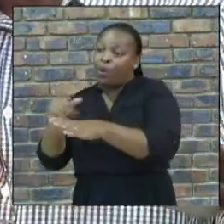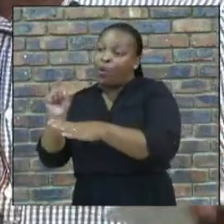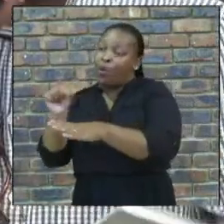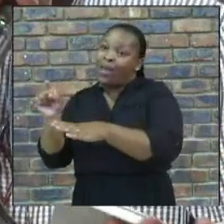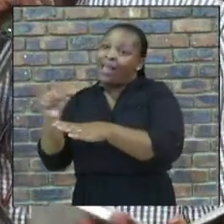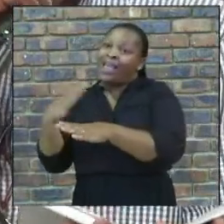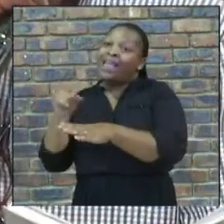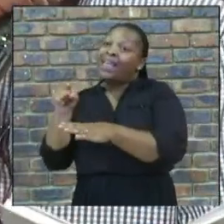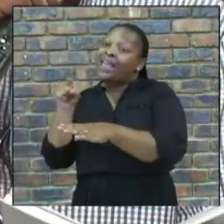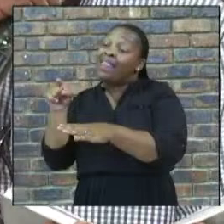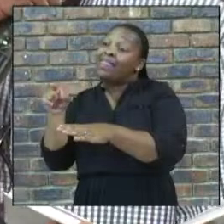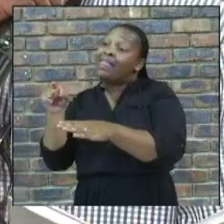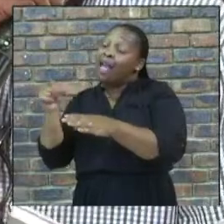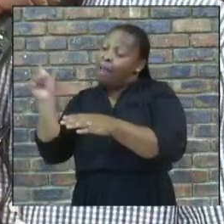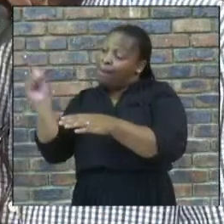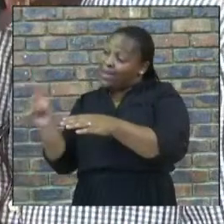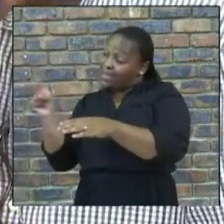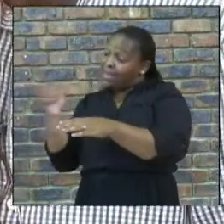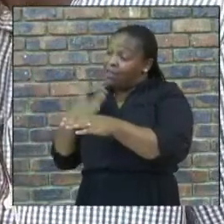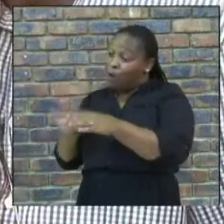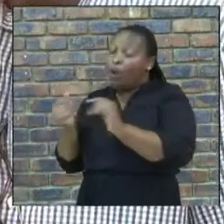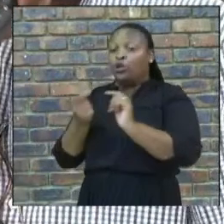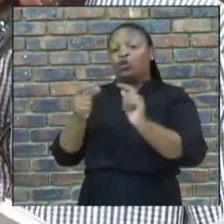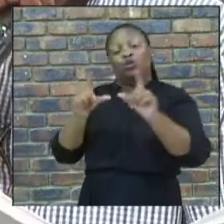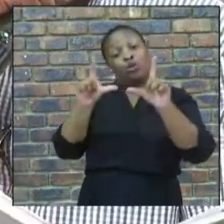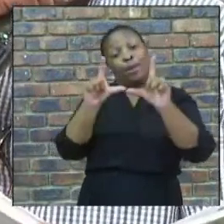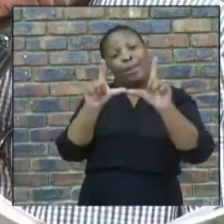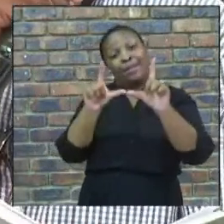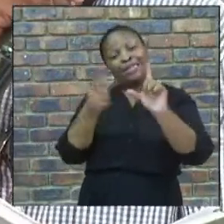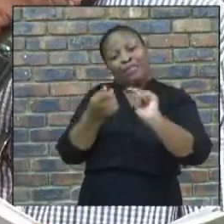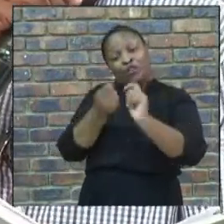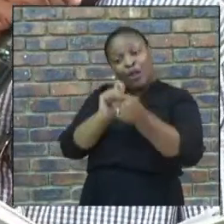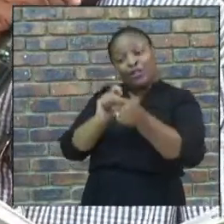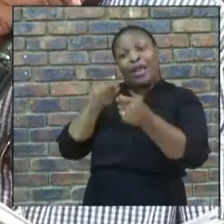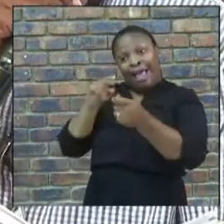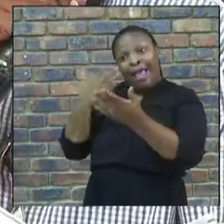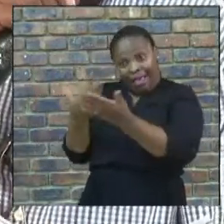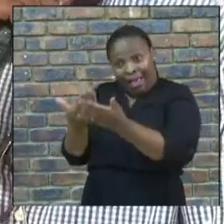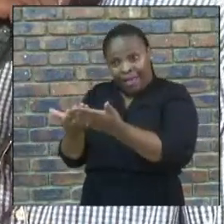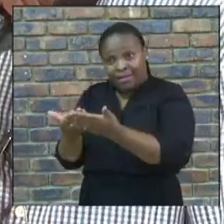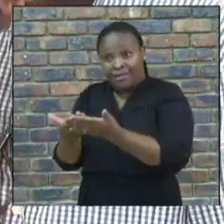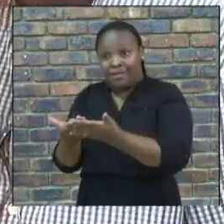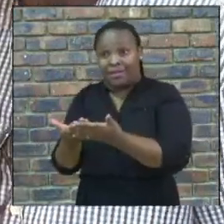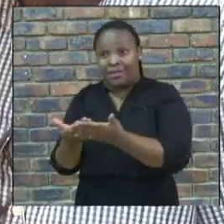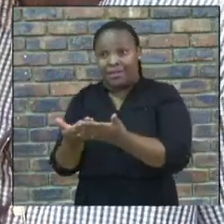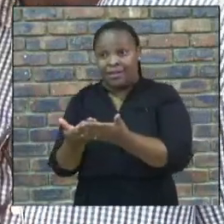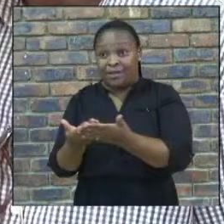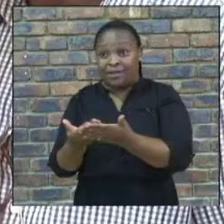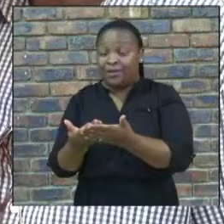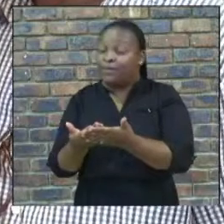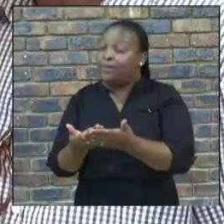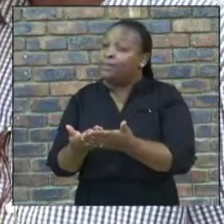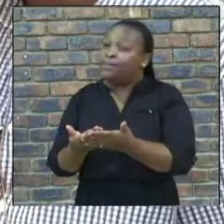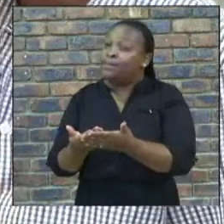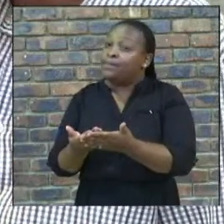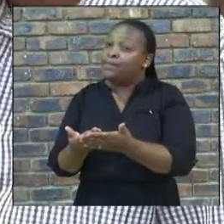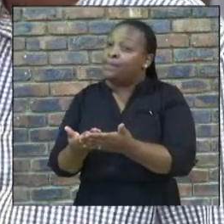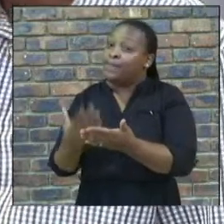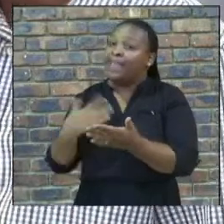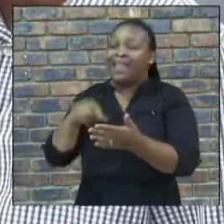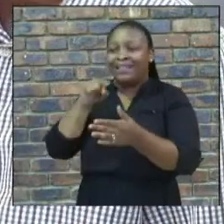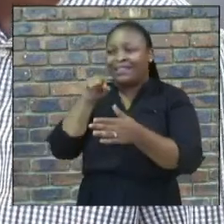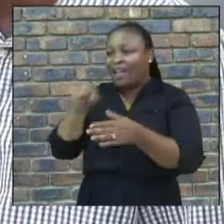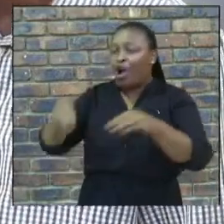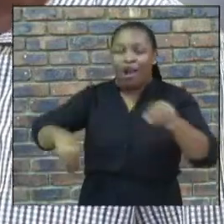the permit now? And another thing, unemployment rate inkulu South Africa.